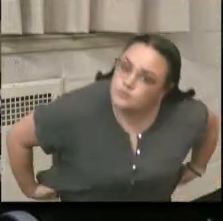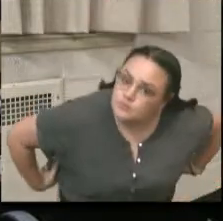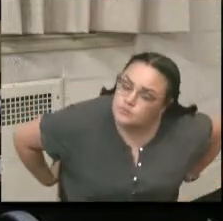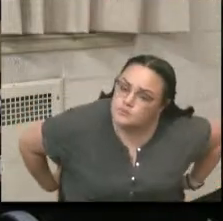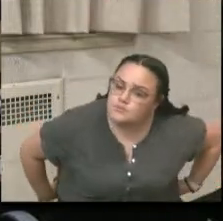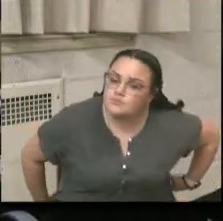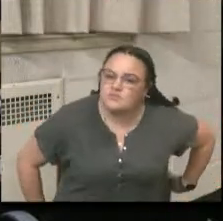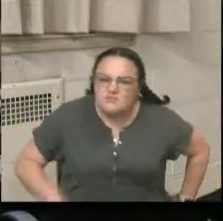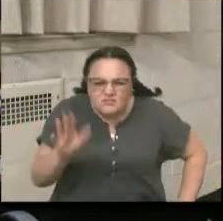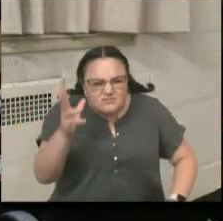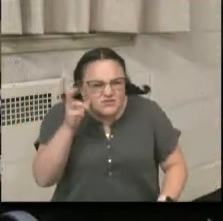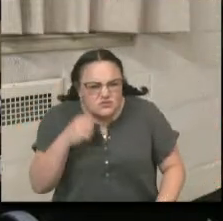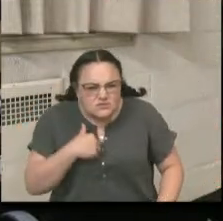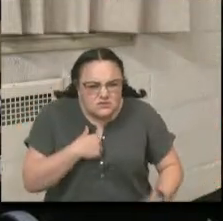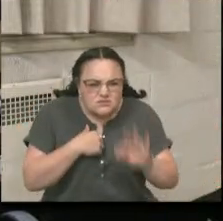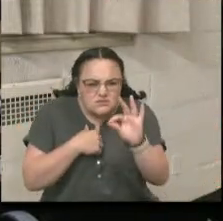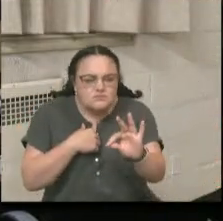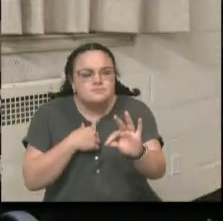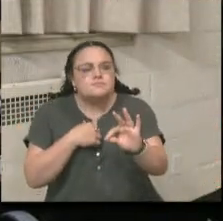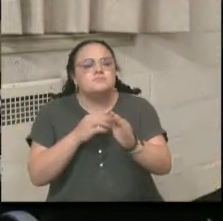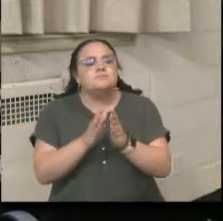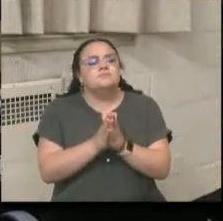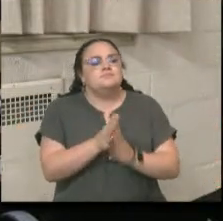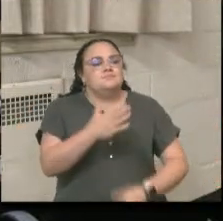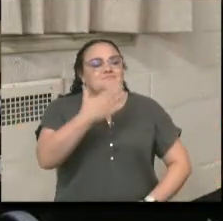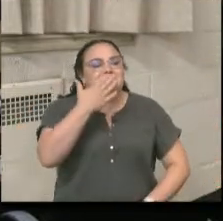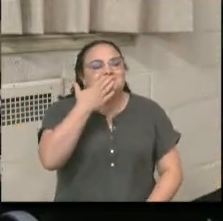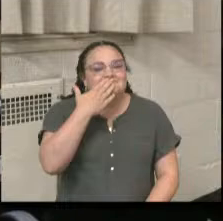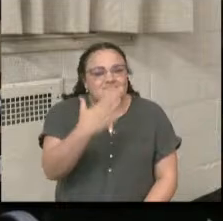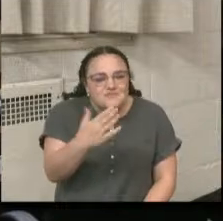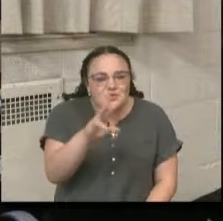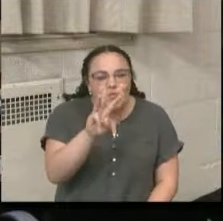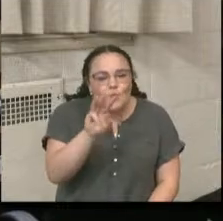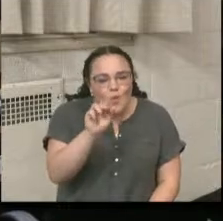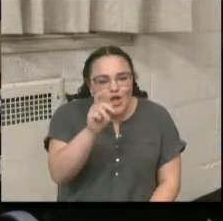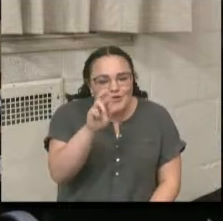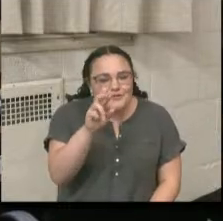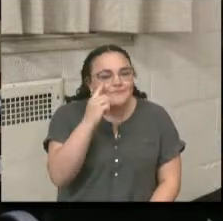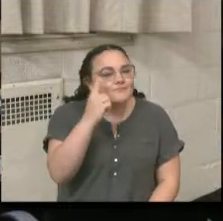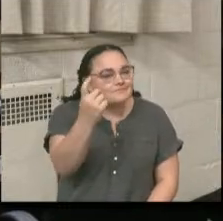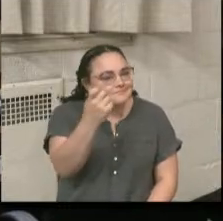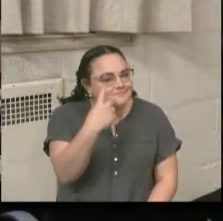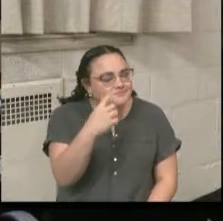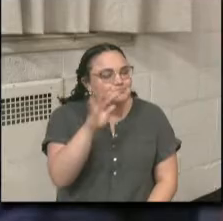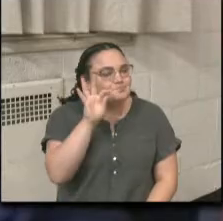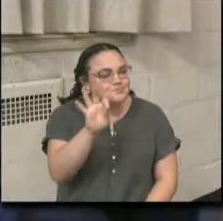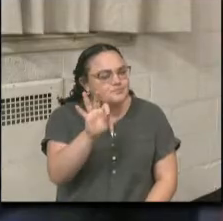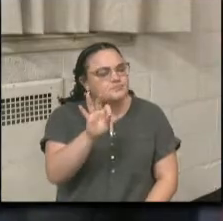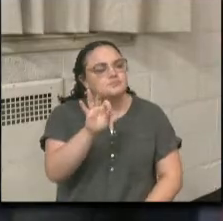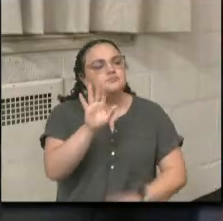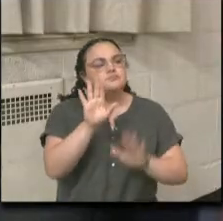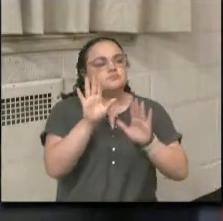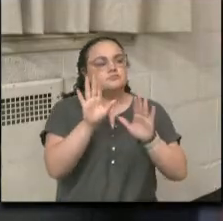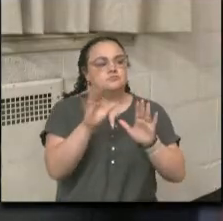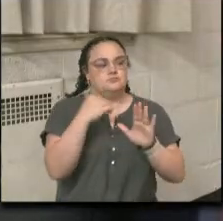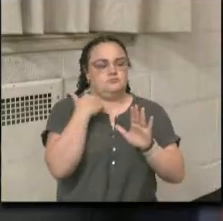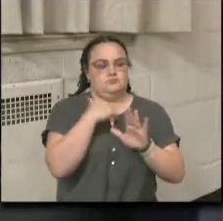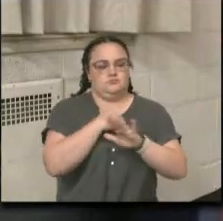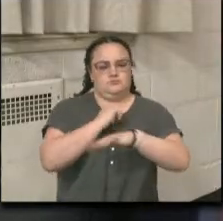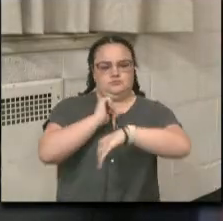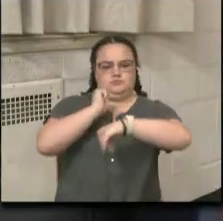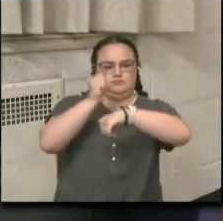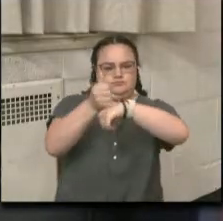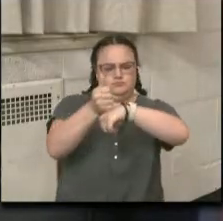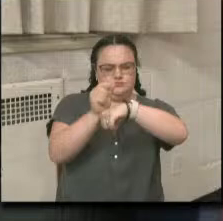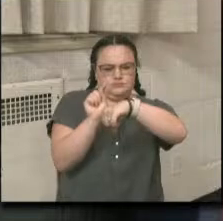There you go. Can you hear me? Yes. There you go. Thank you, Board Member Walker, for the question. So, when looking at the statute that